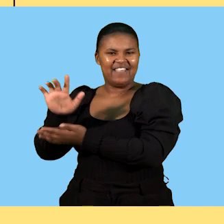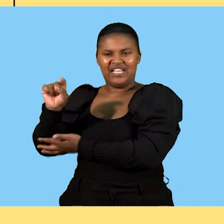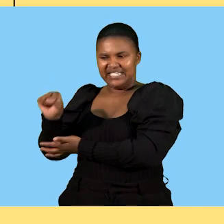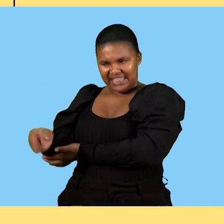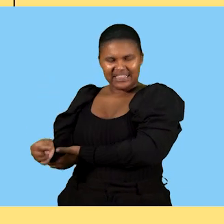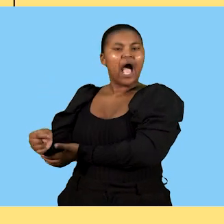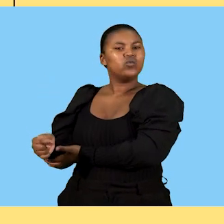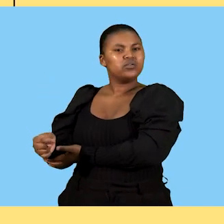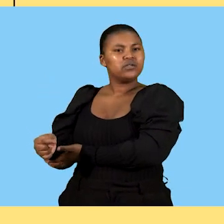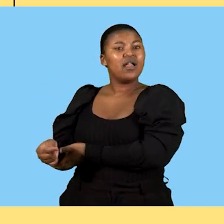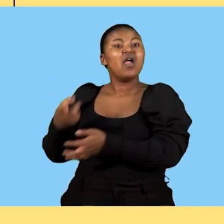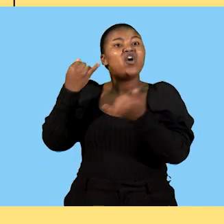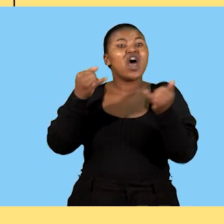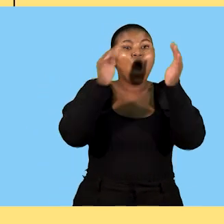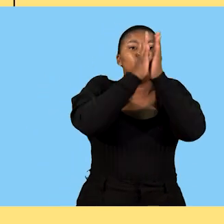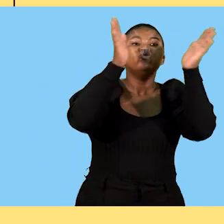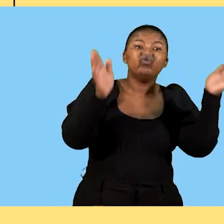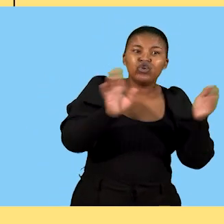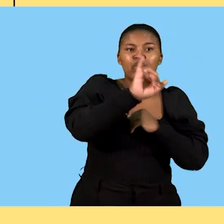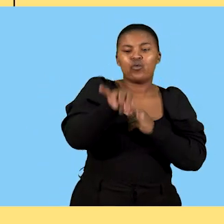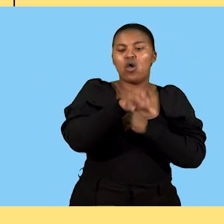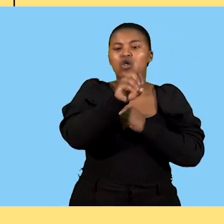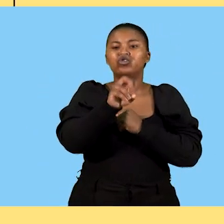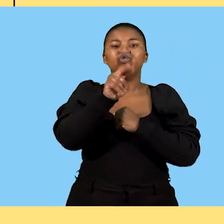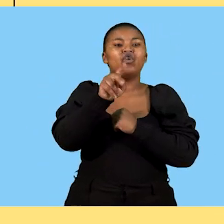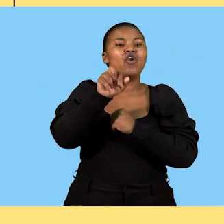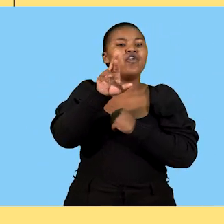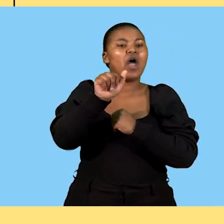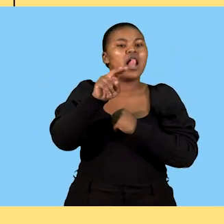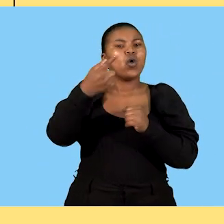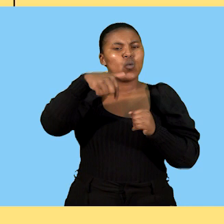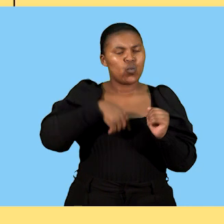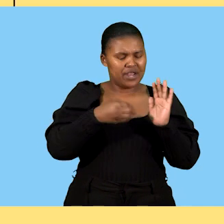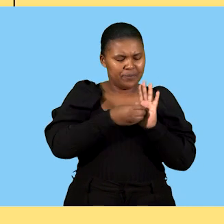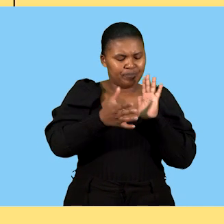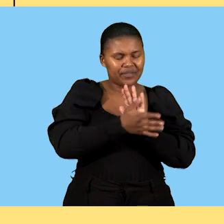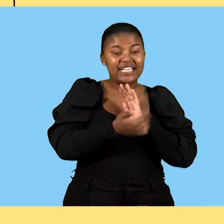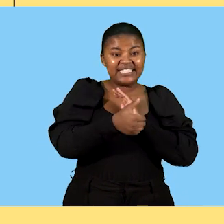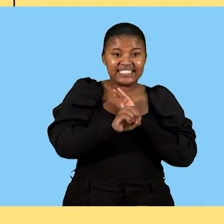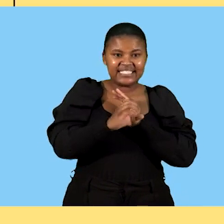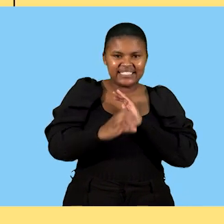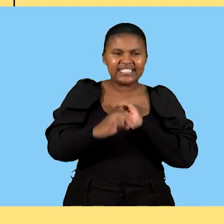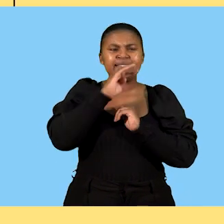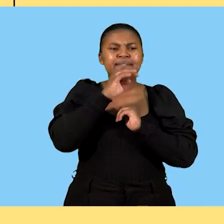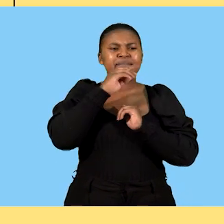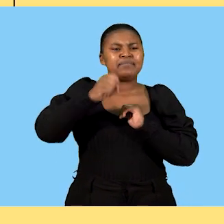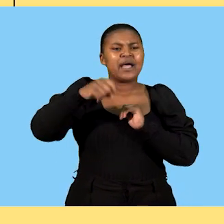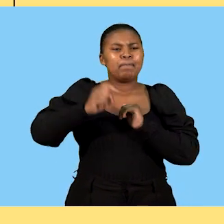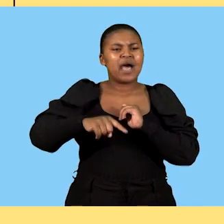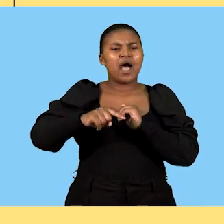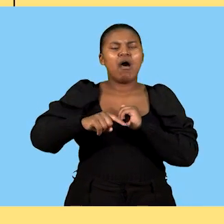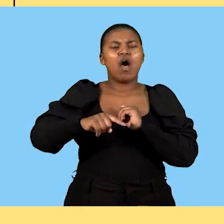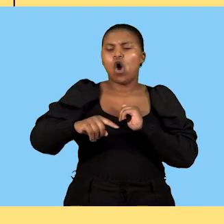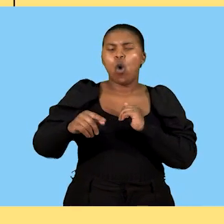17,000. In the general journal, we record the 60 cents. This is what is going to be written